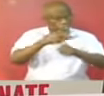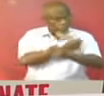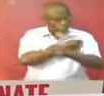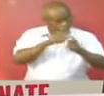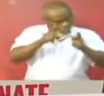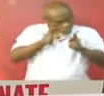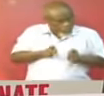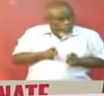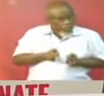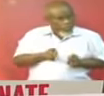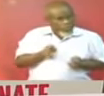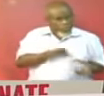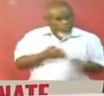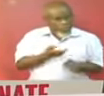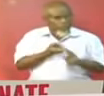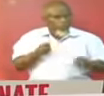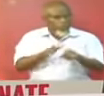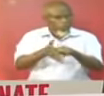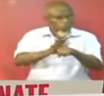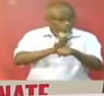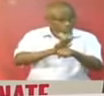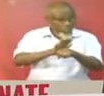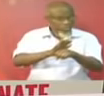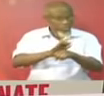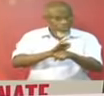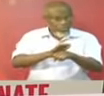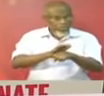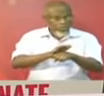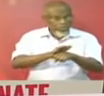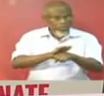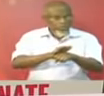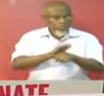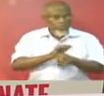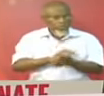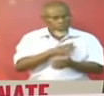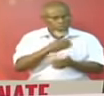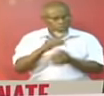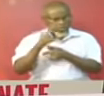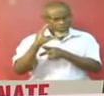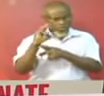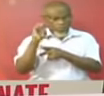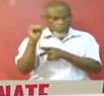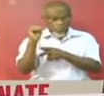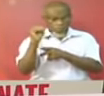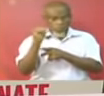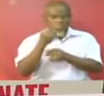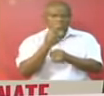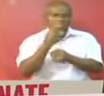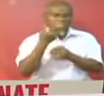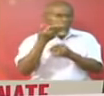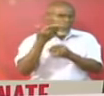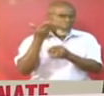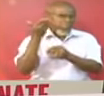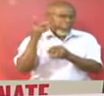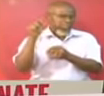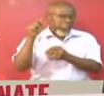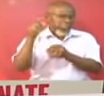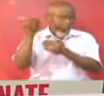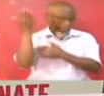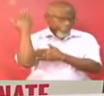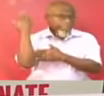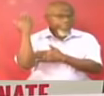who have died from COVID-19 infection. And as CMO related to us just Saturday gone at the press conference,